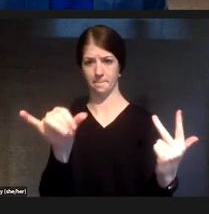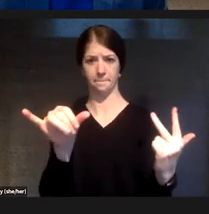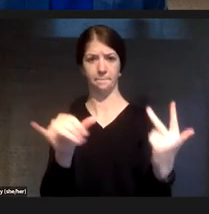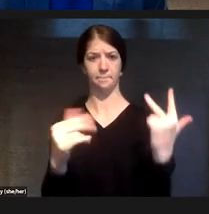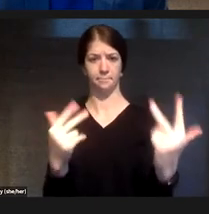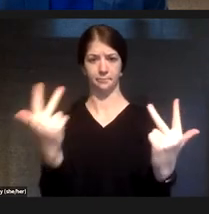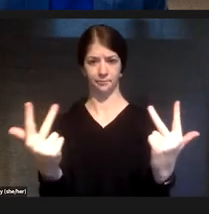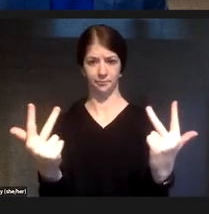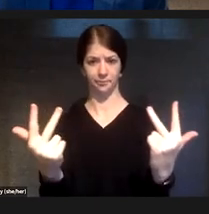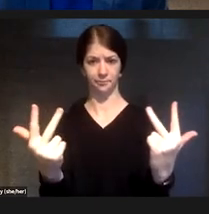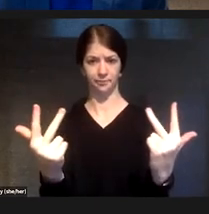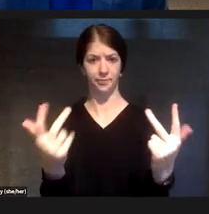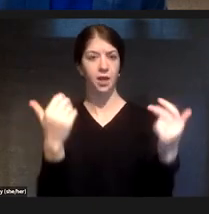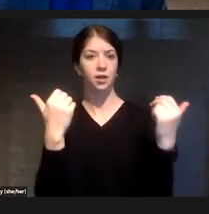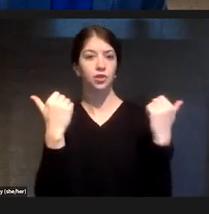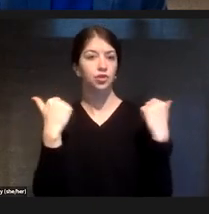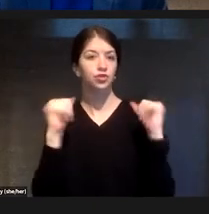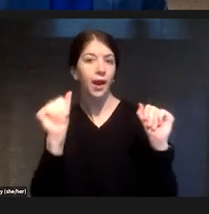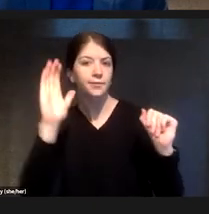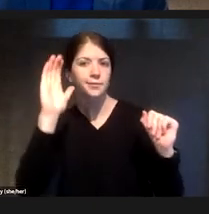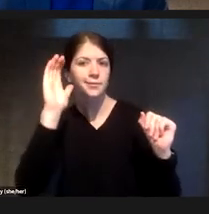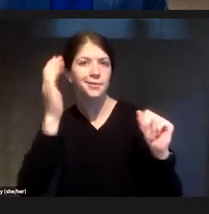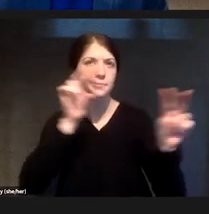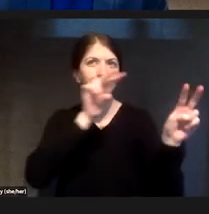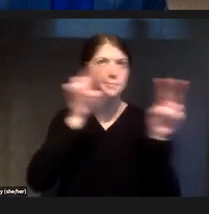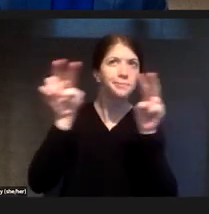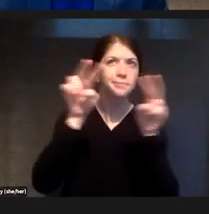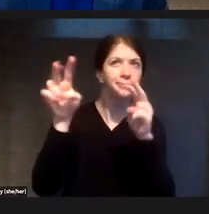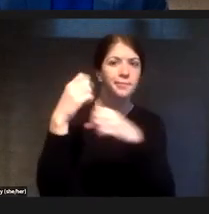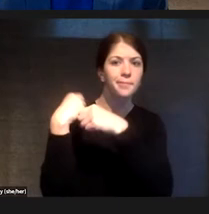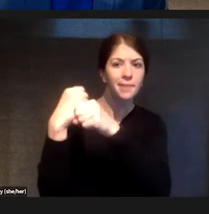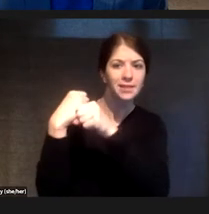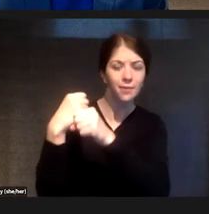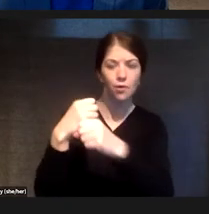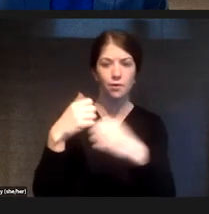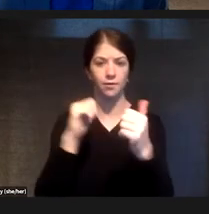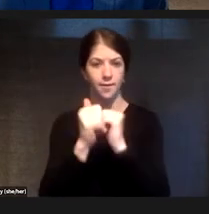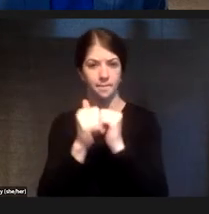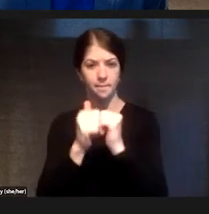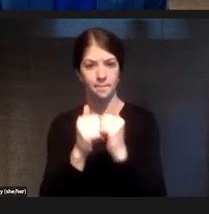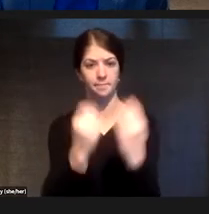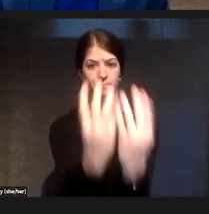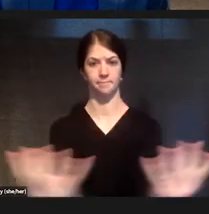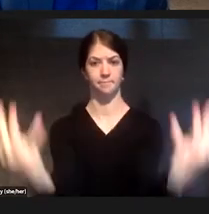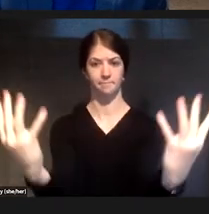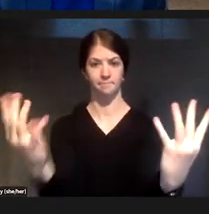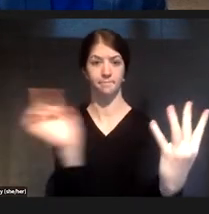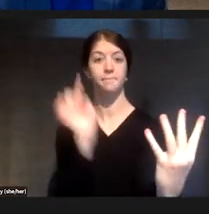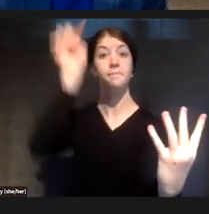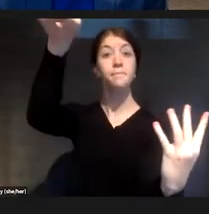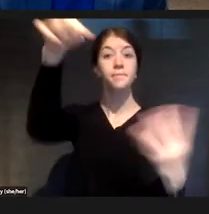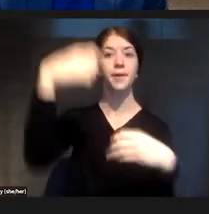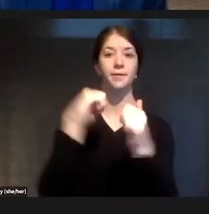and they are attempting to watch what looks like a baseball game on the other side of a fence. Now on one side, these